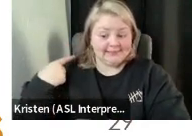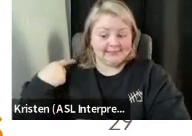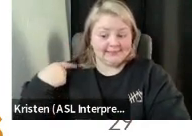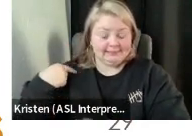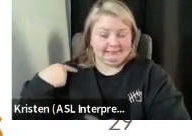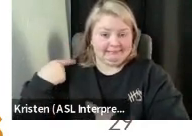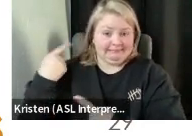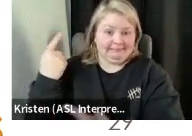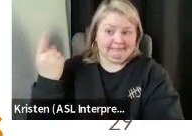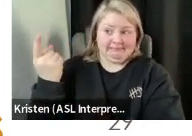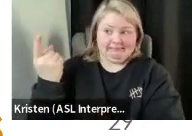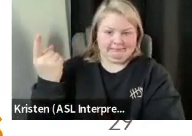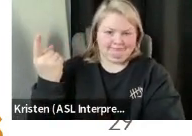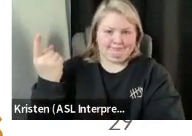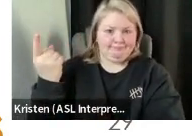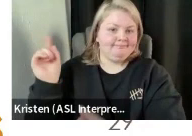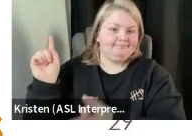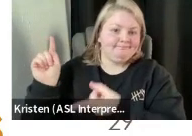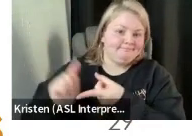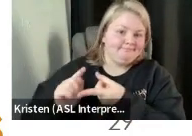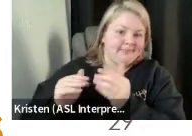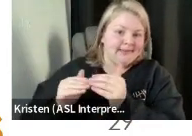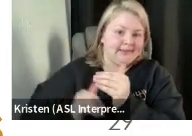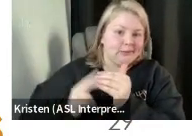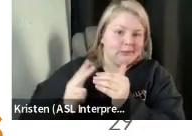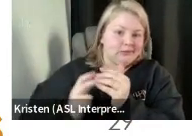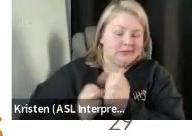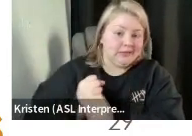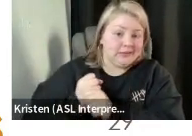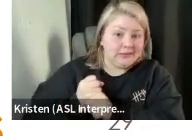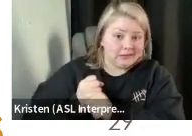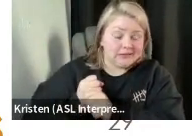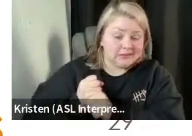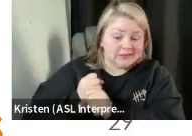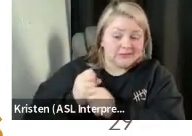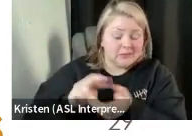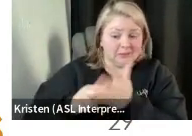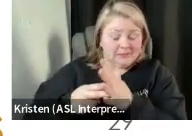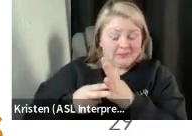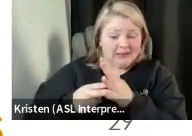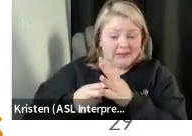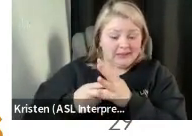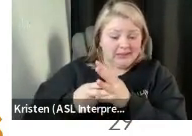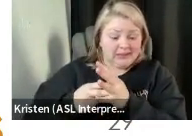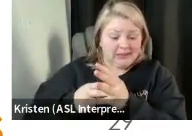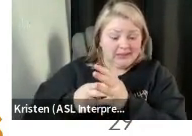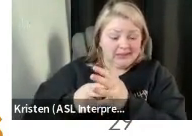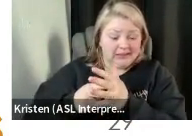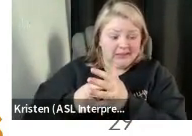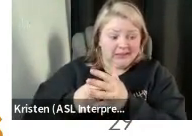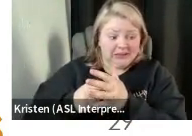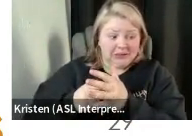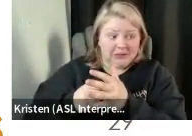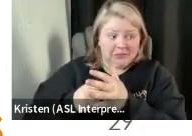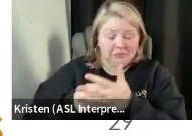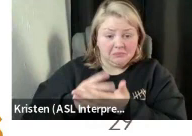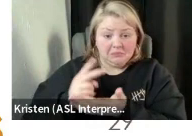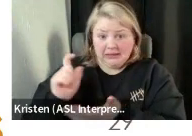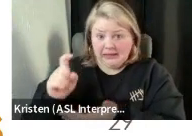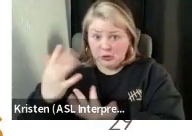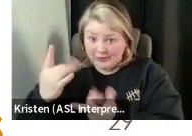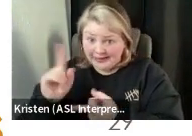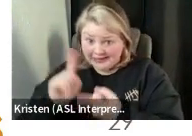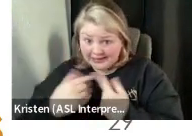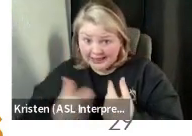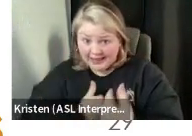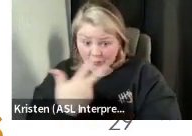3 years, and so obviously would not have the 3 years of 990s, does that mean we also need to wait until